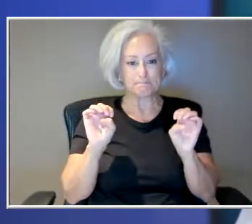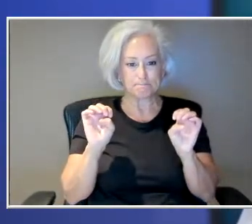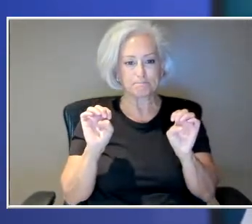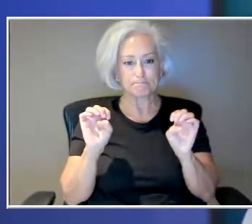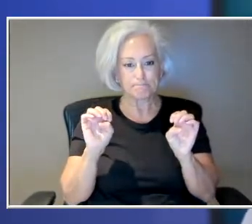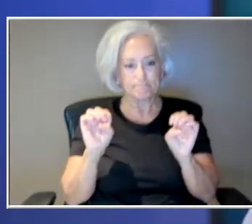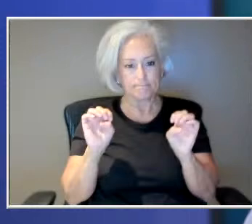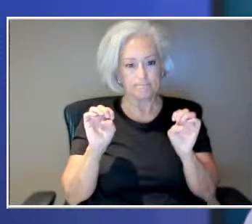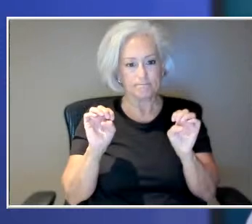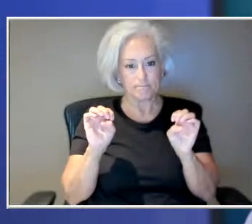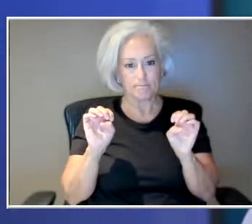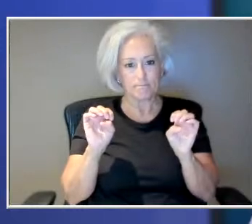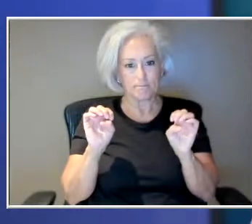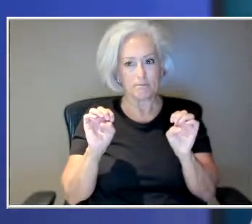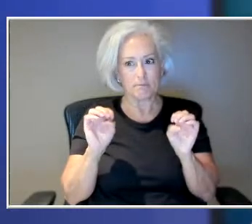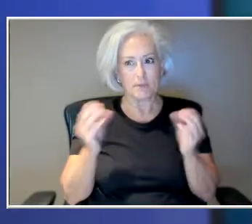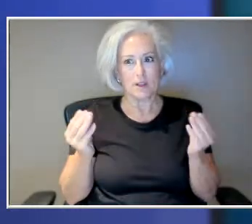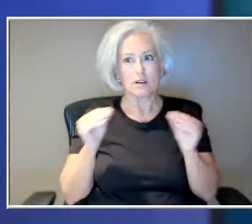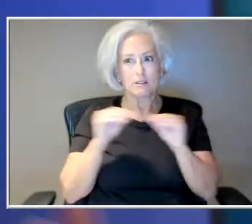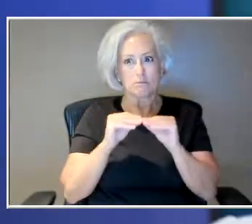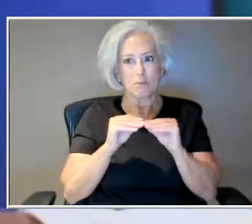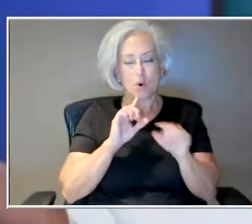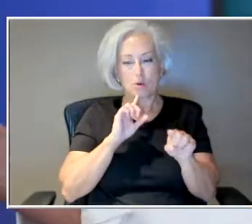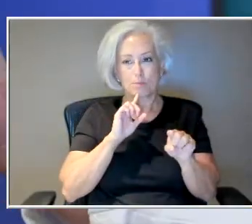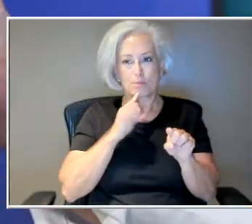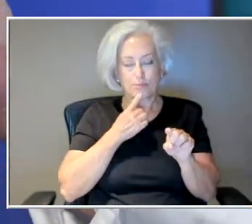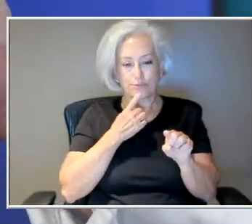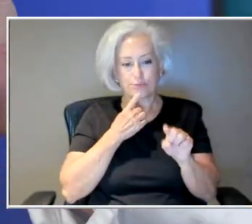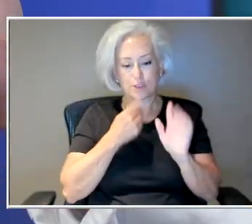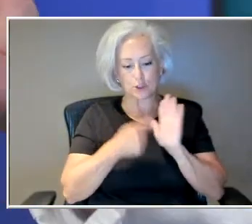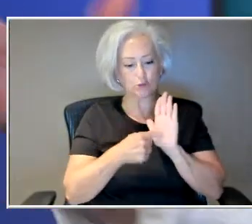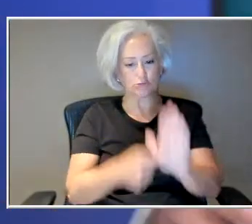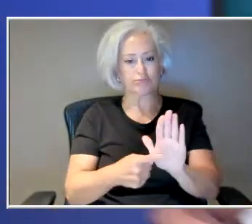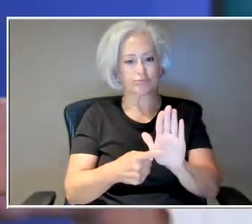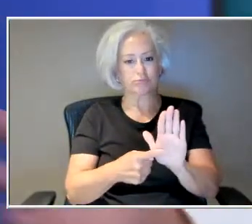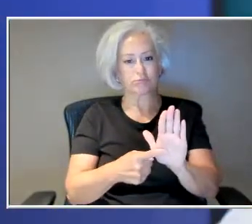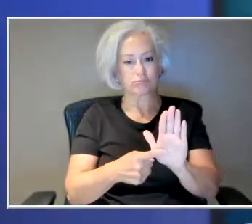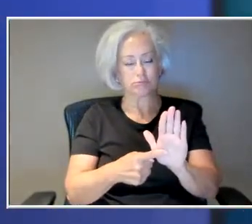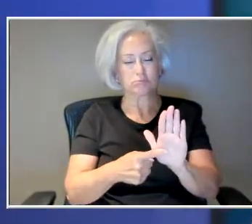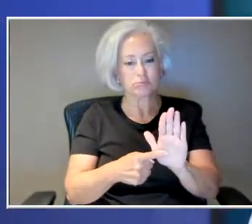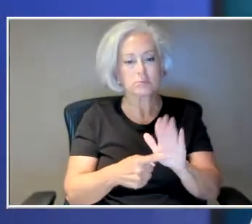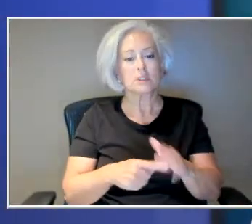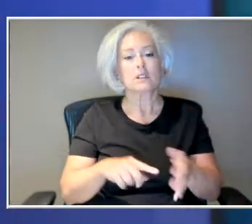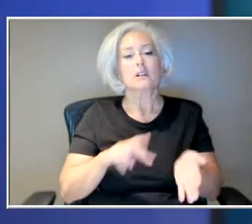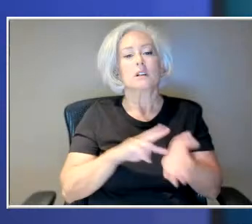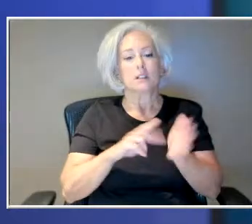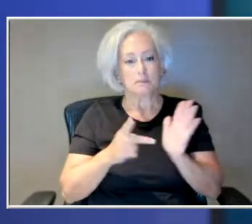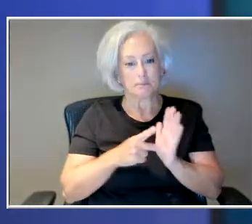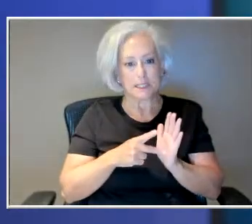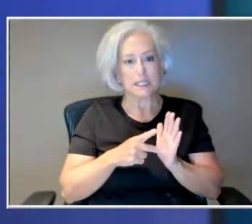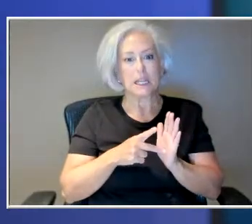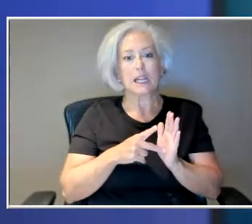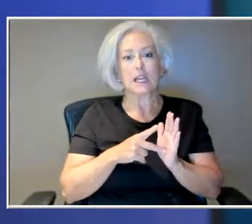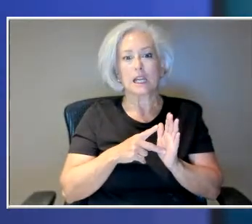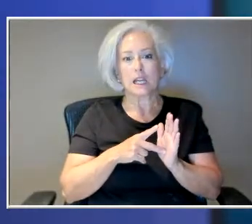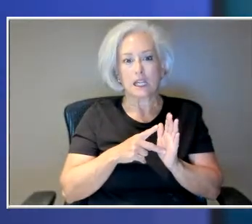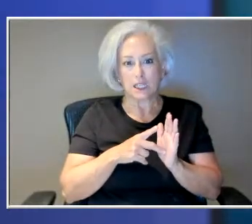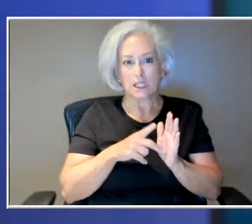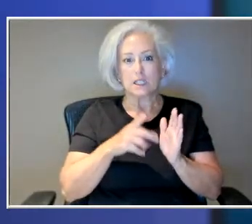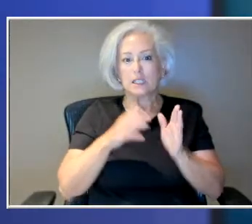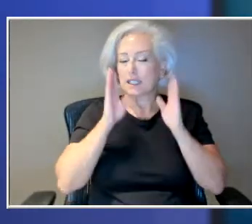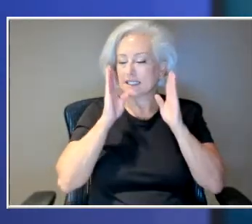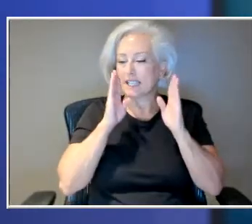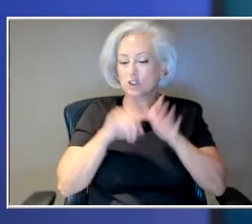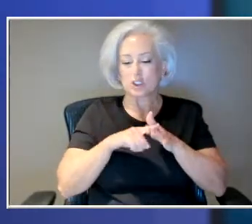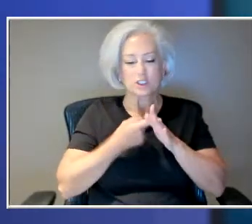it's more profound a presentation, and the attention becomes escalated early on. Denise's